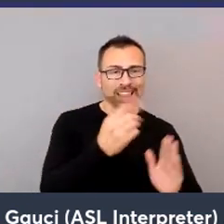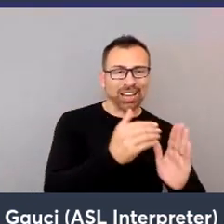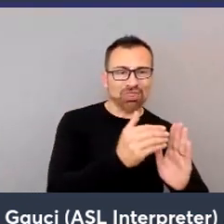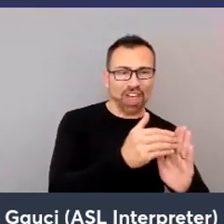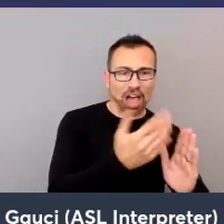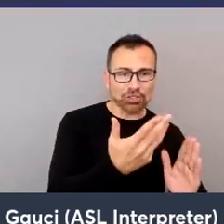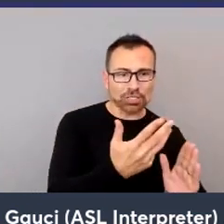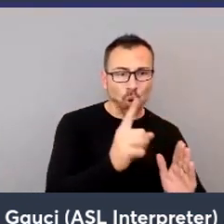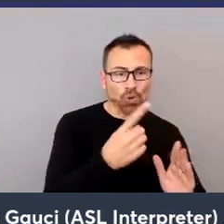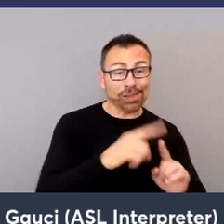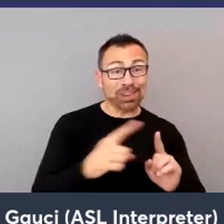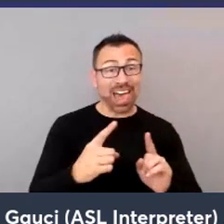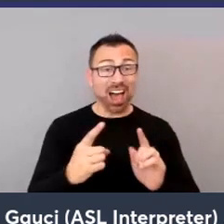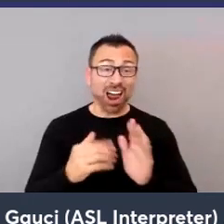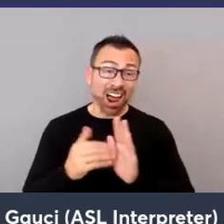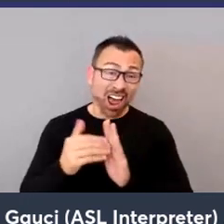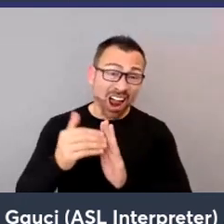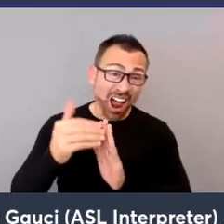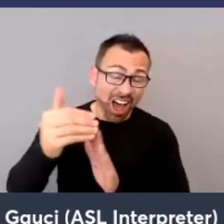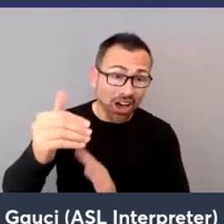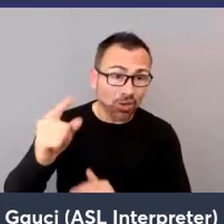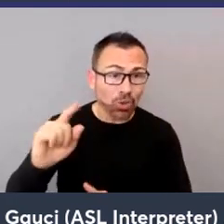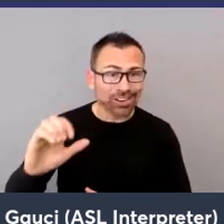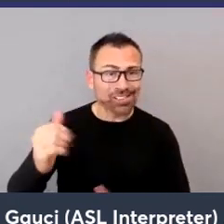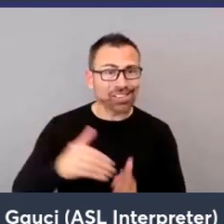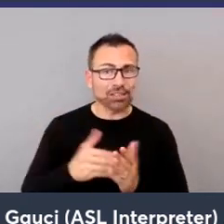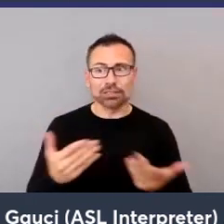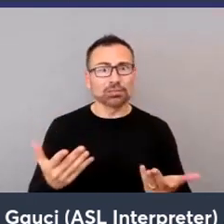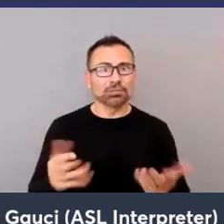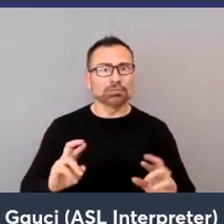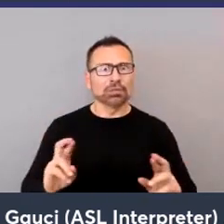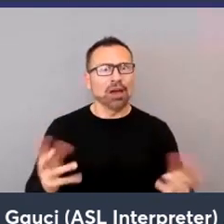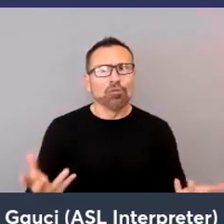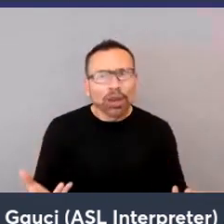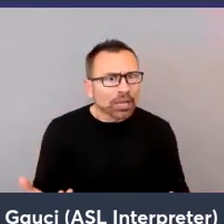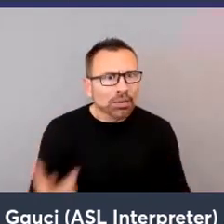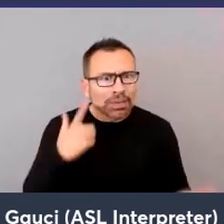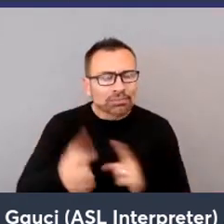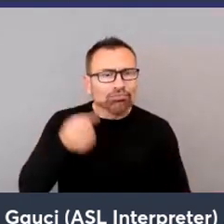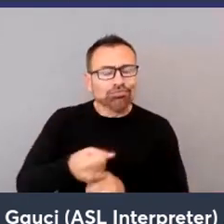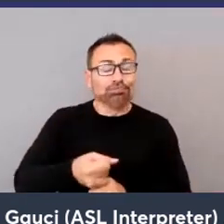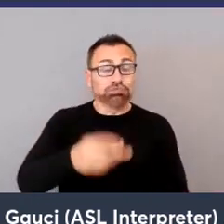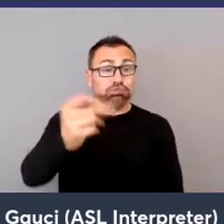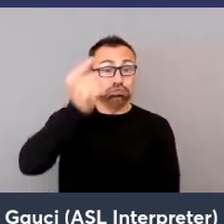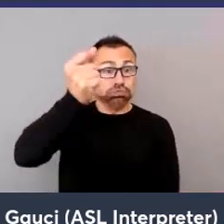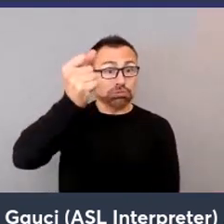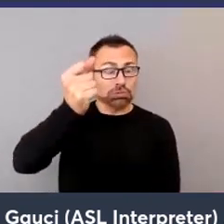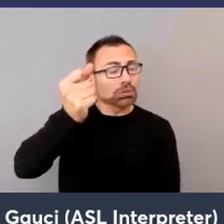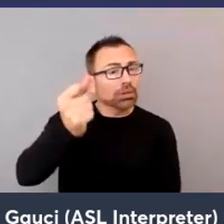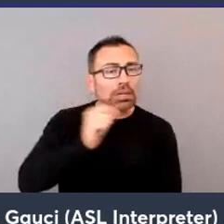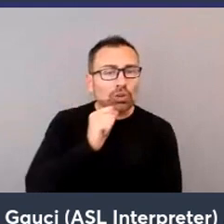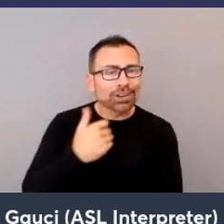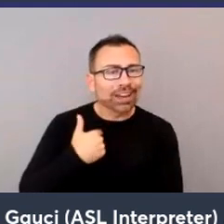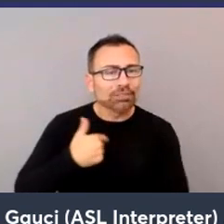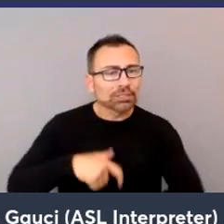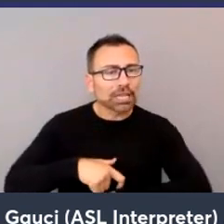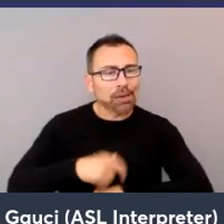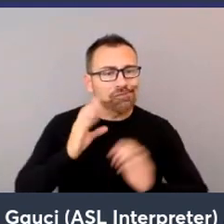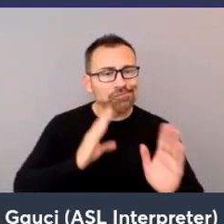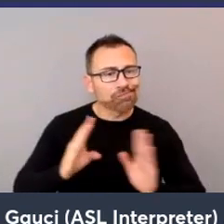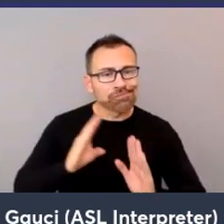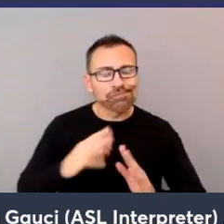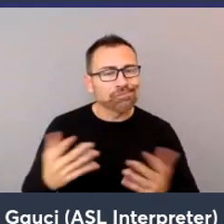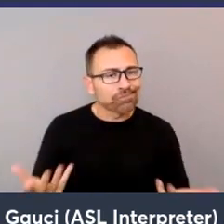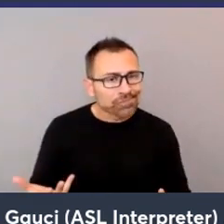engine. And they're not always prepared for such load, right? Because it's sudden and you really haven't had time to plan for it,